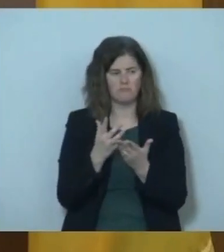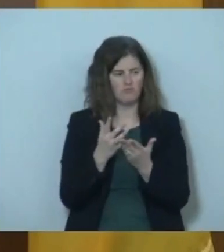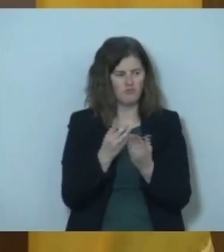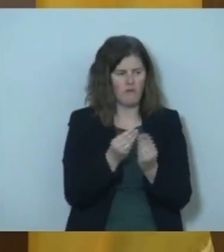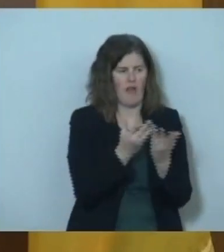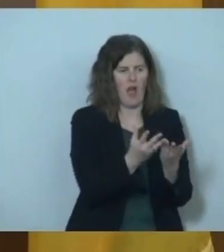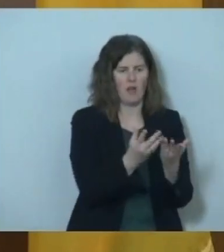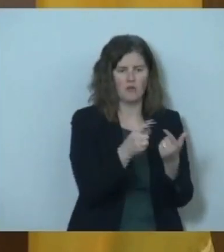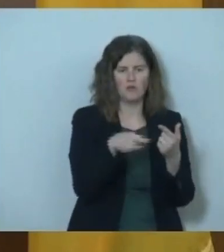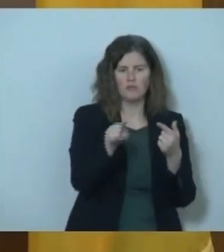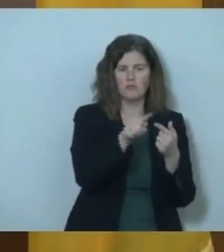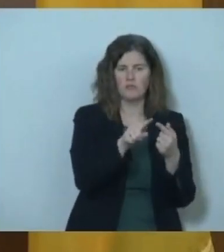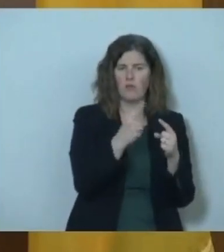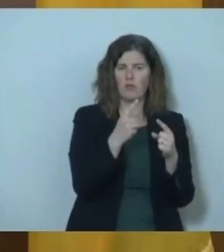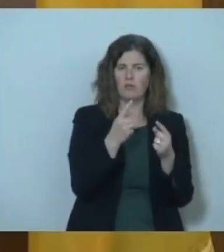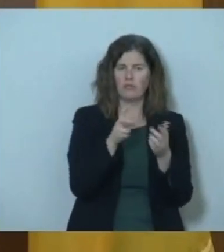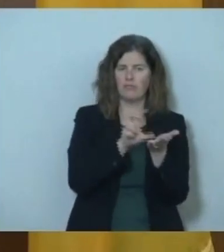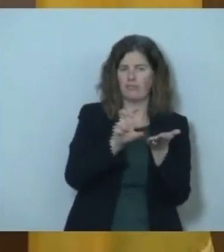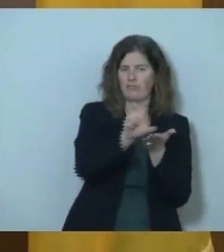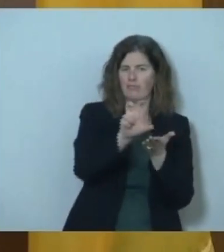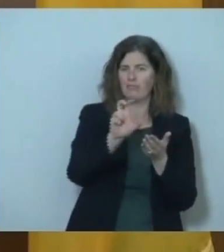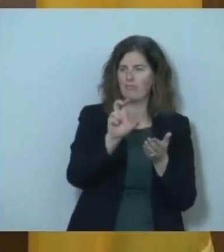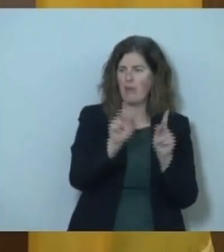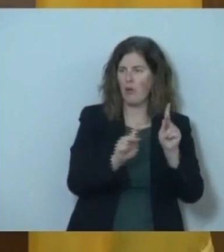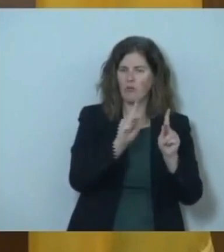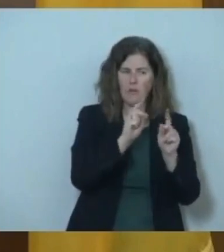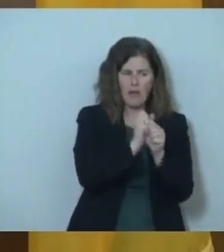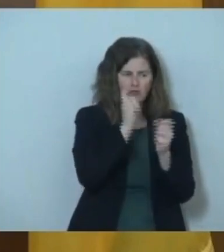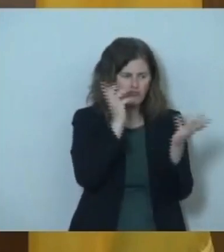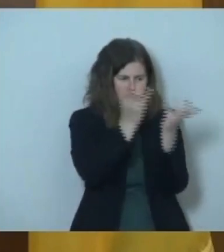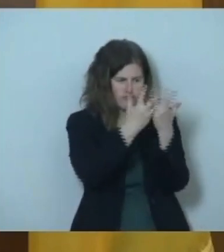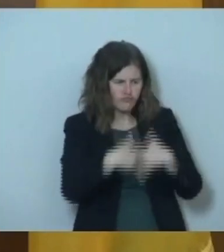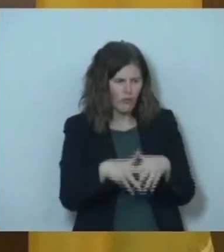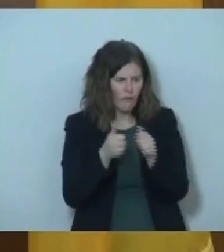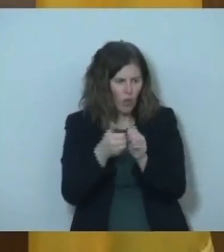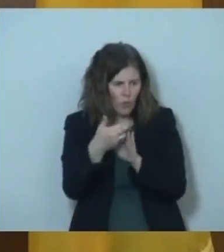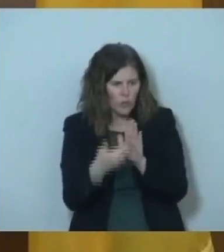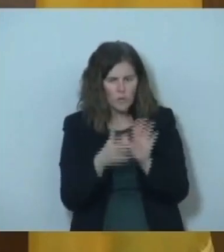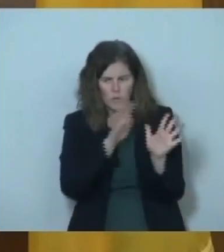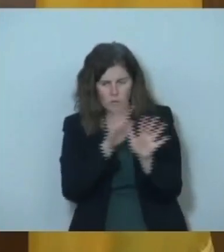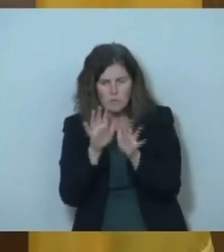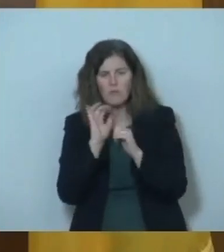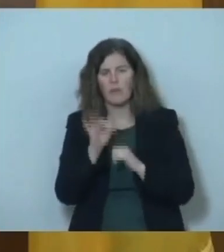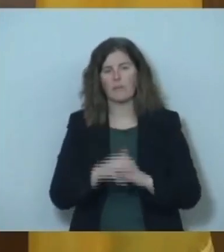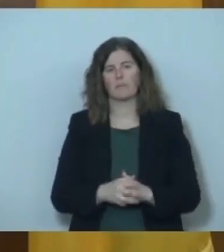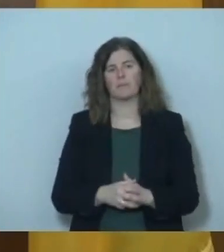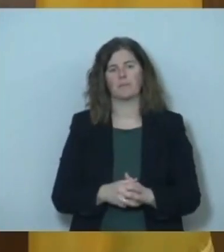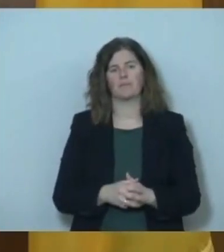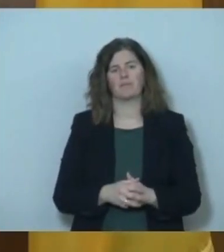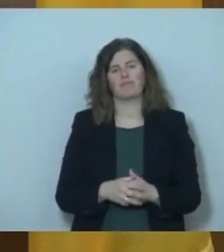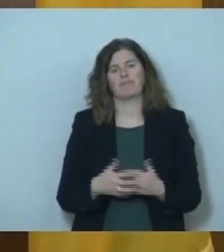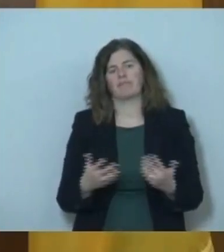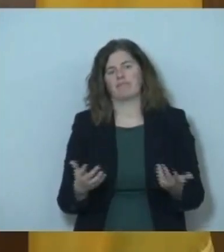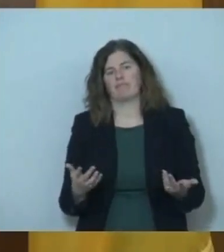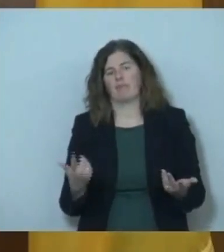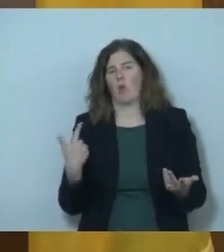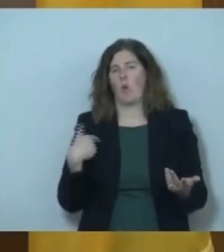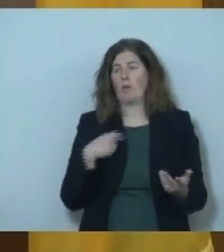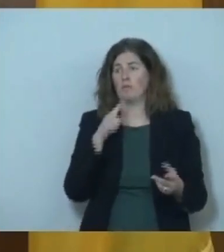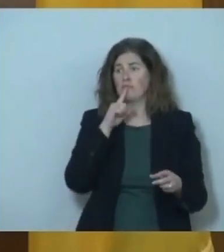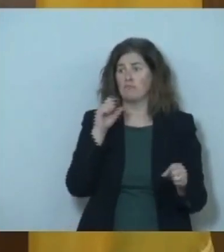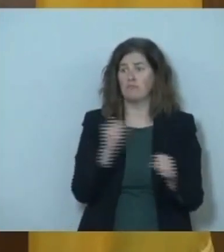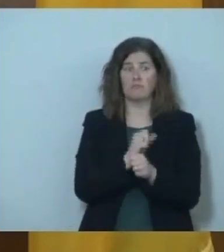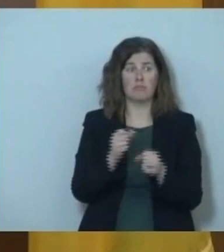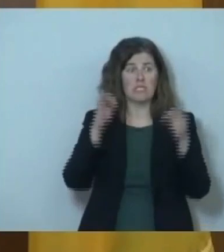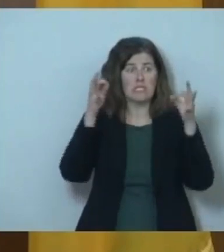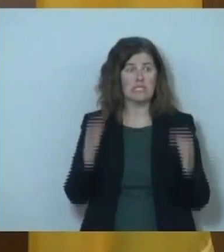confidence to our appropriators to make sure that it lines up. So we haven't made these decisions